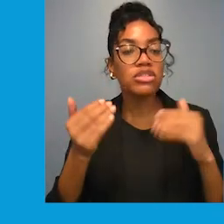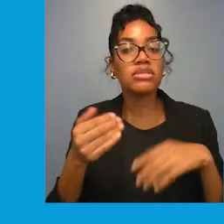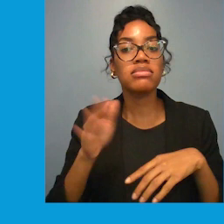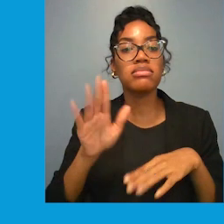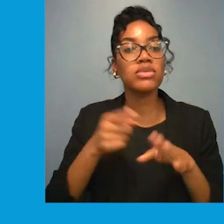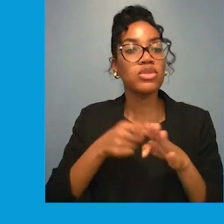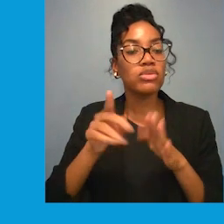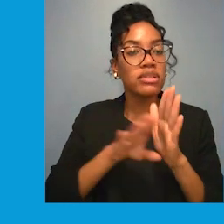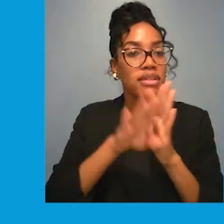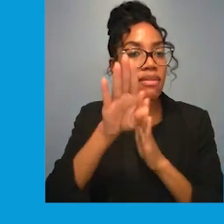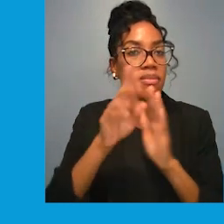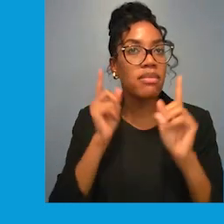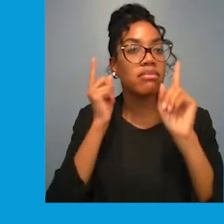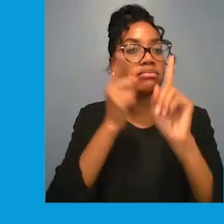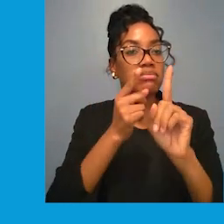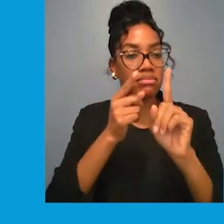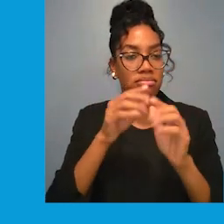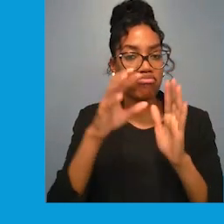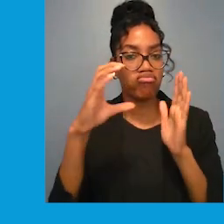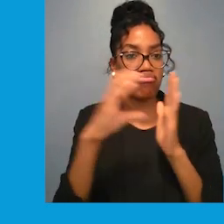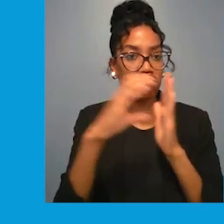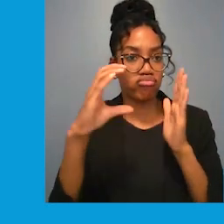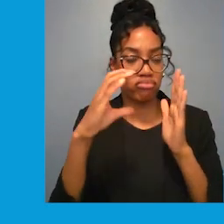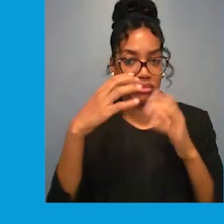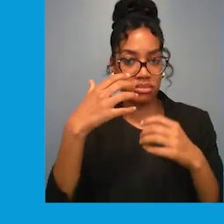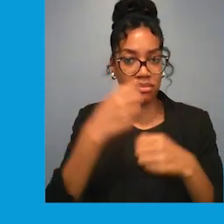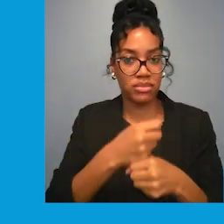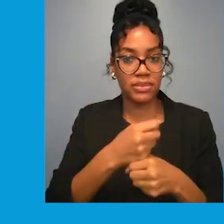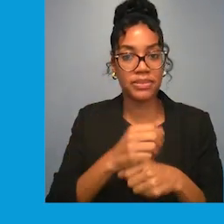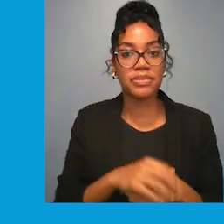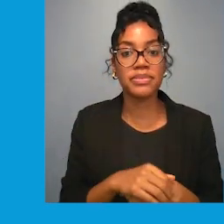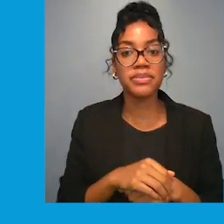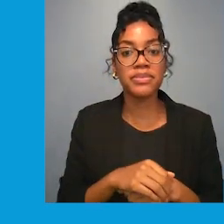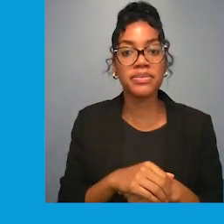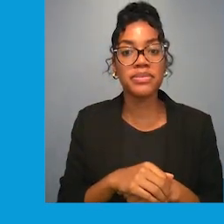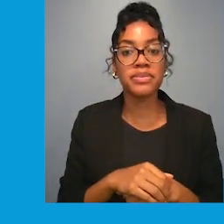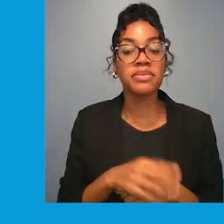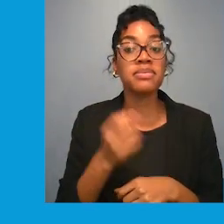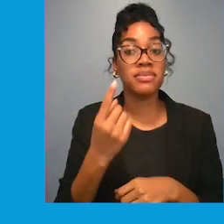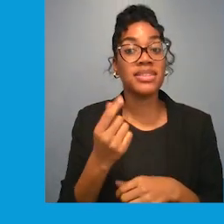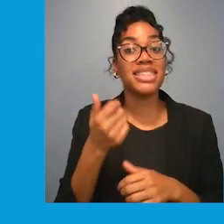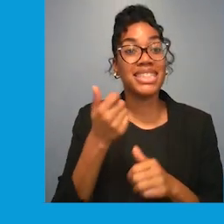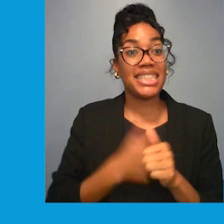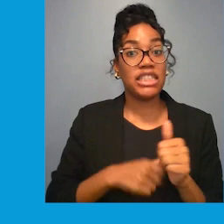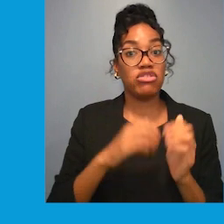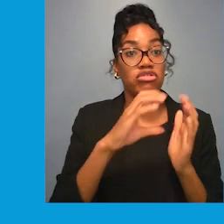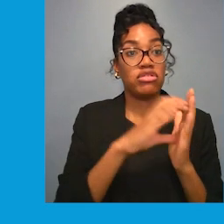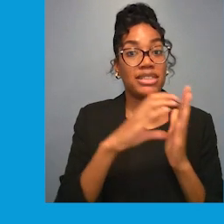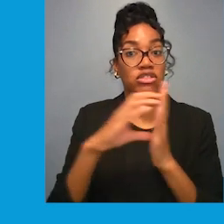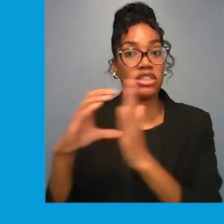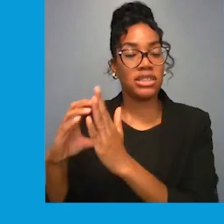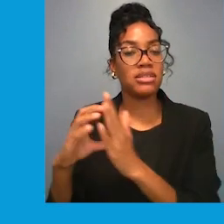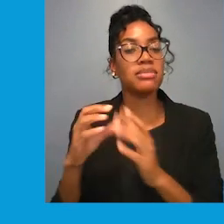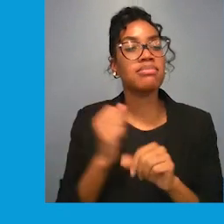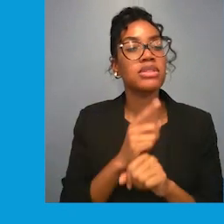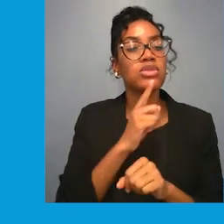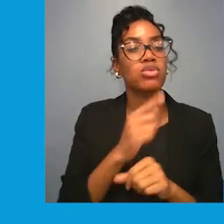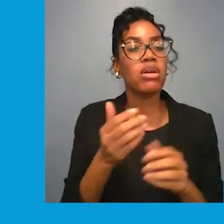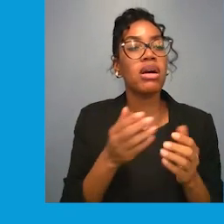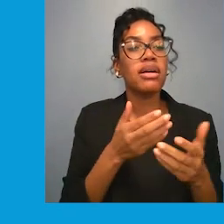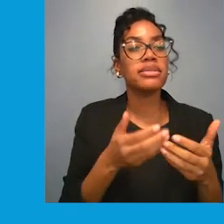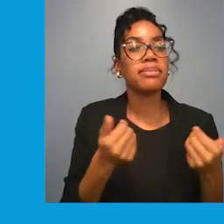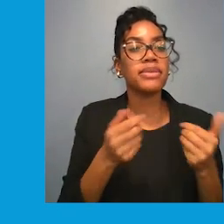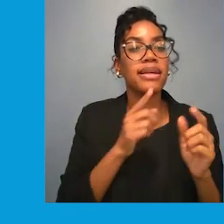development. Each section and subsequent subsection should be answered separately so that